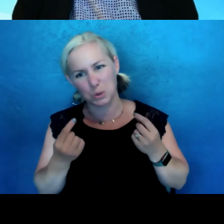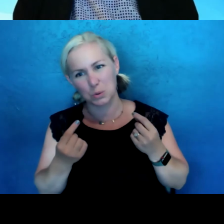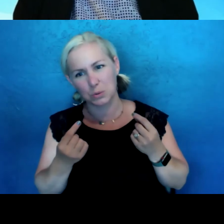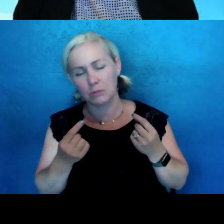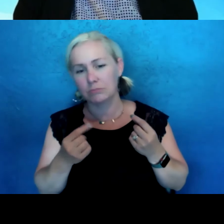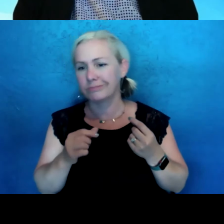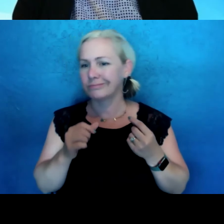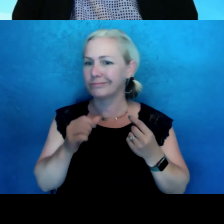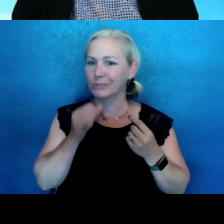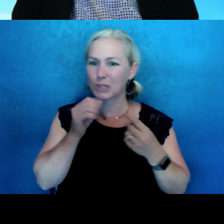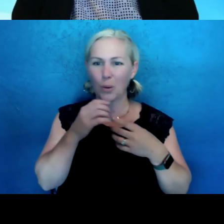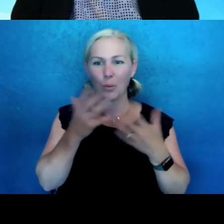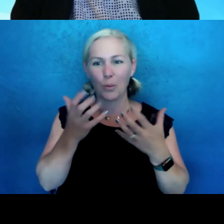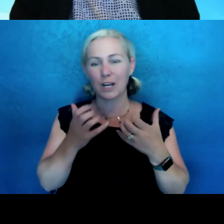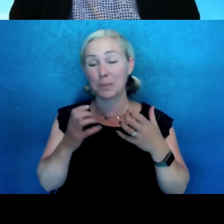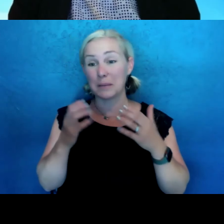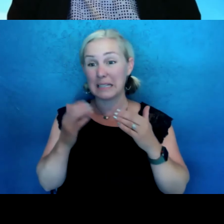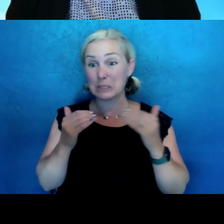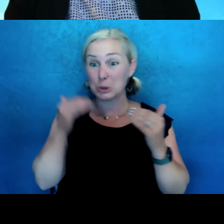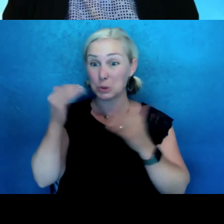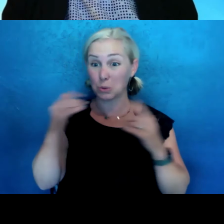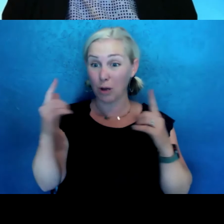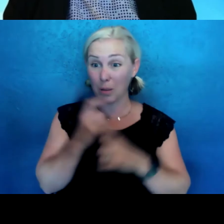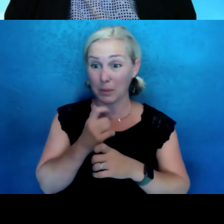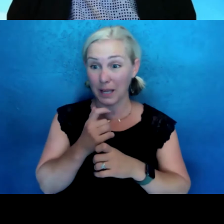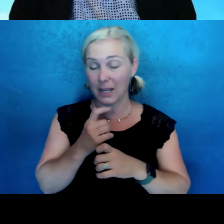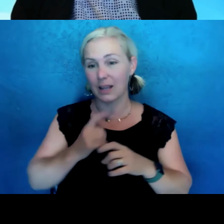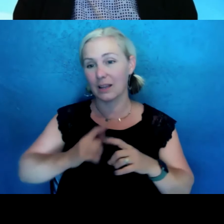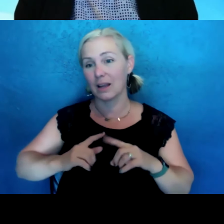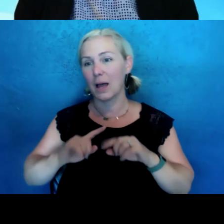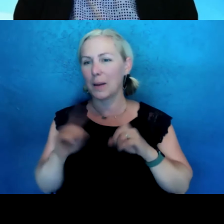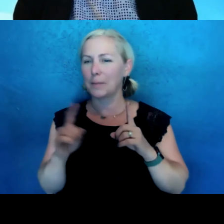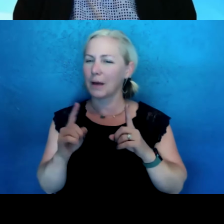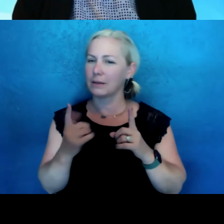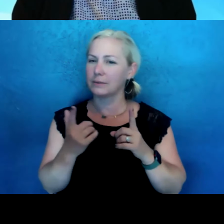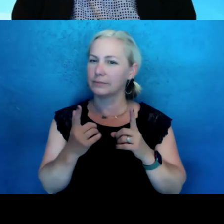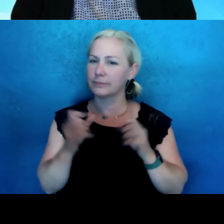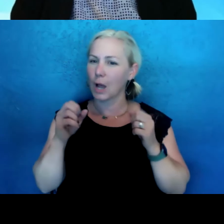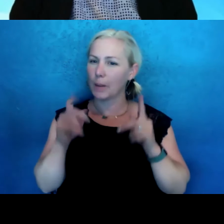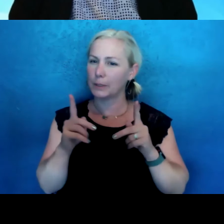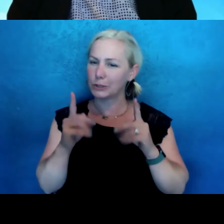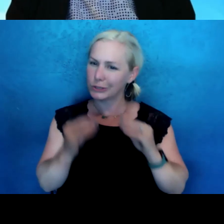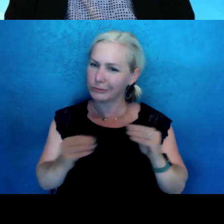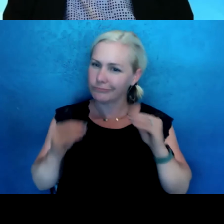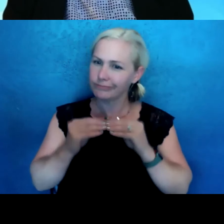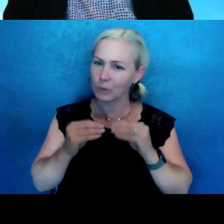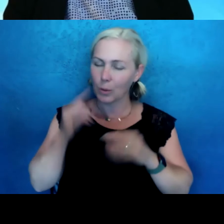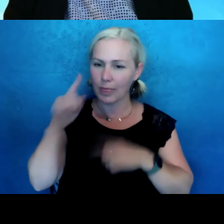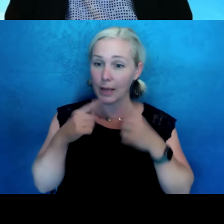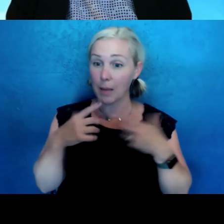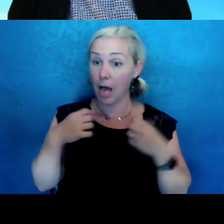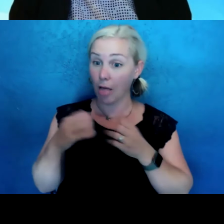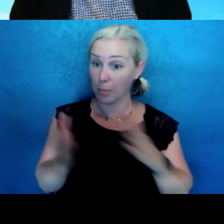complicated, the opportunity is only greater when you think about health plans and health plans who might be very